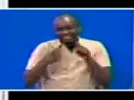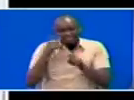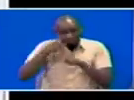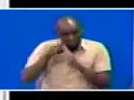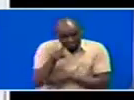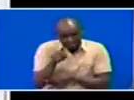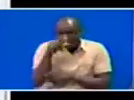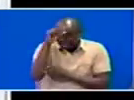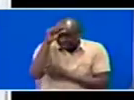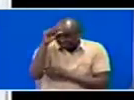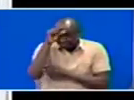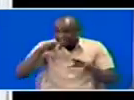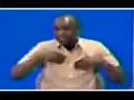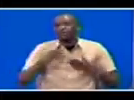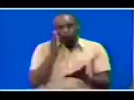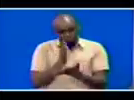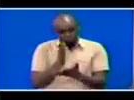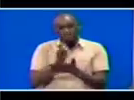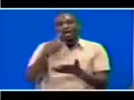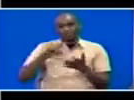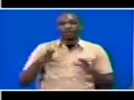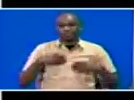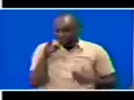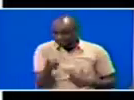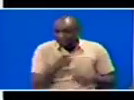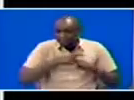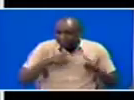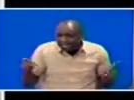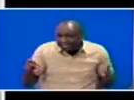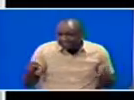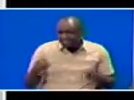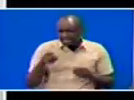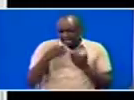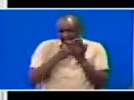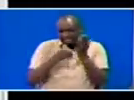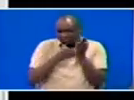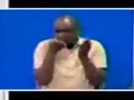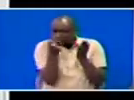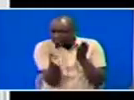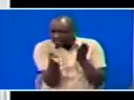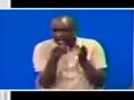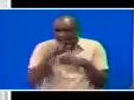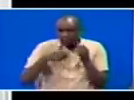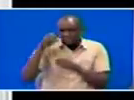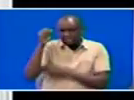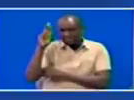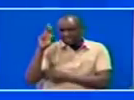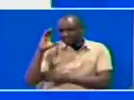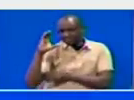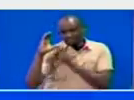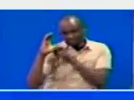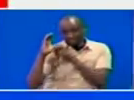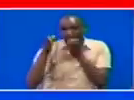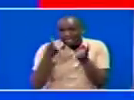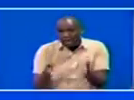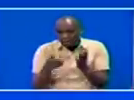that government admits is legal. What they say isn't is an article on the 13th page of the document.